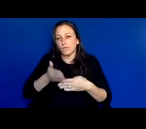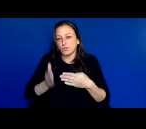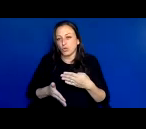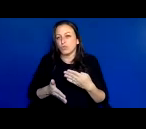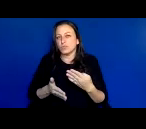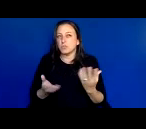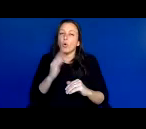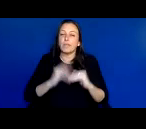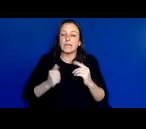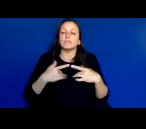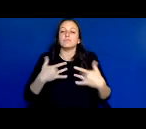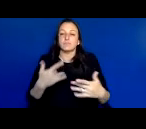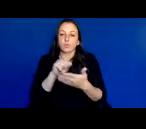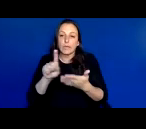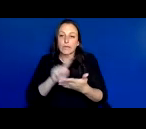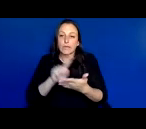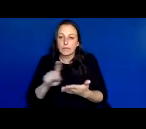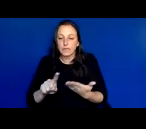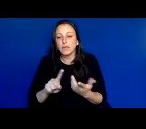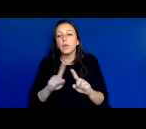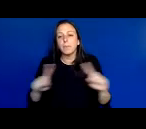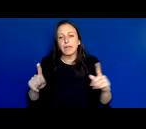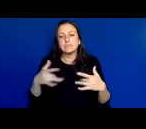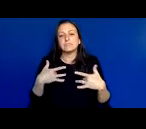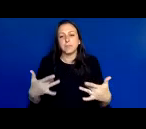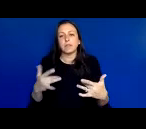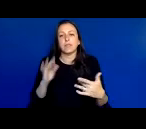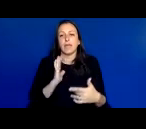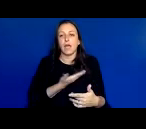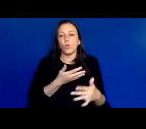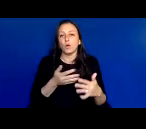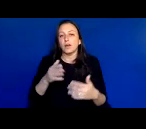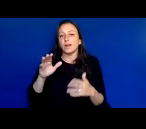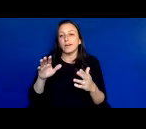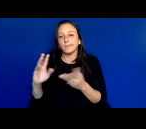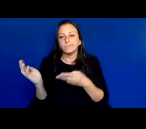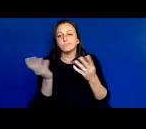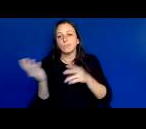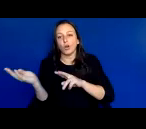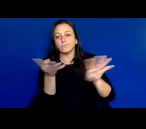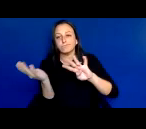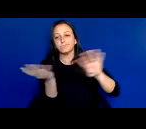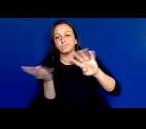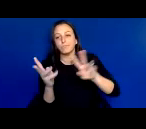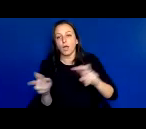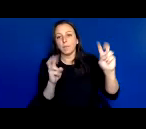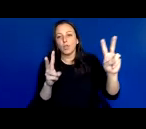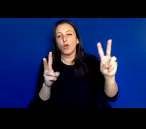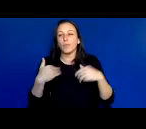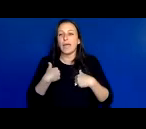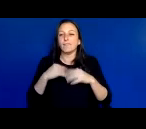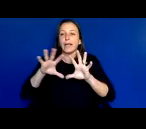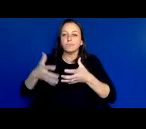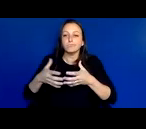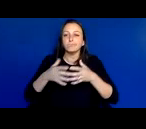general, the sequencing work is done in batches. And so we do typically have a large number that